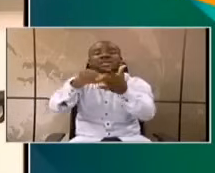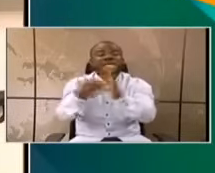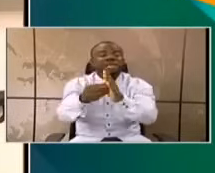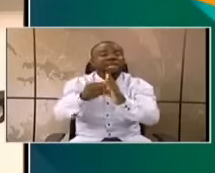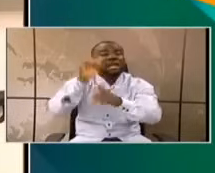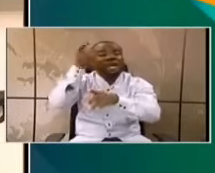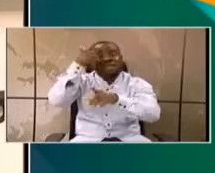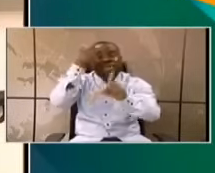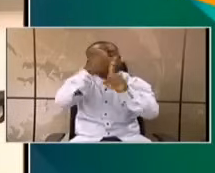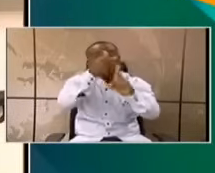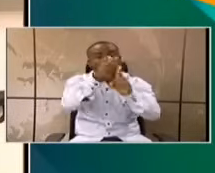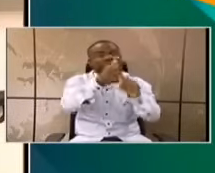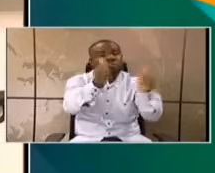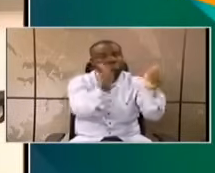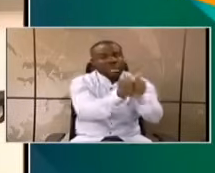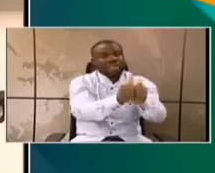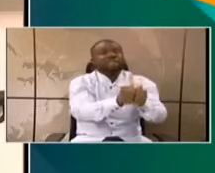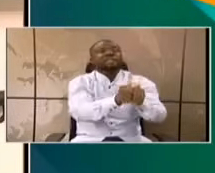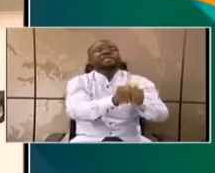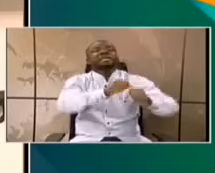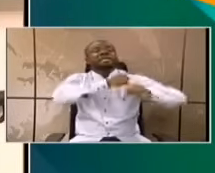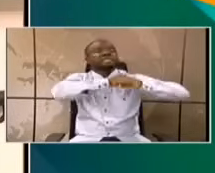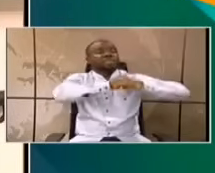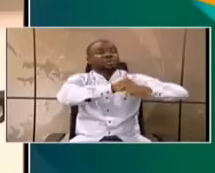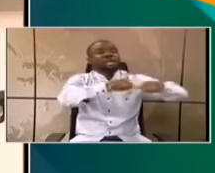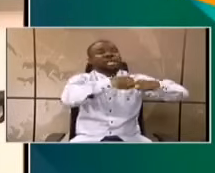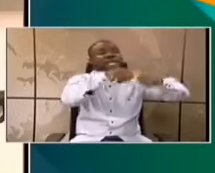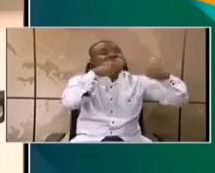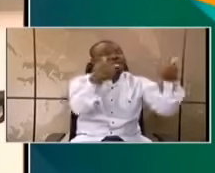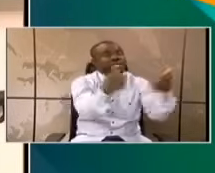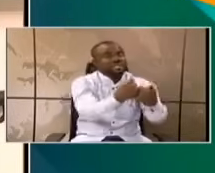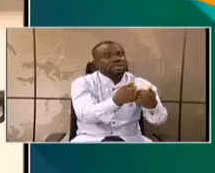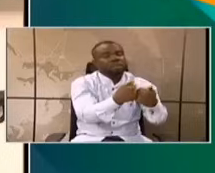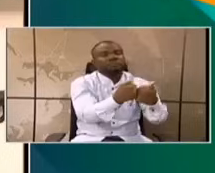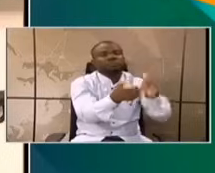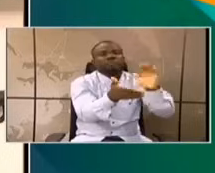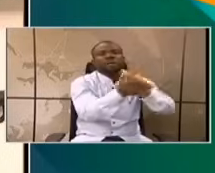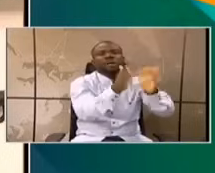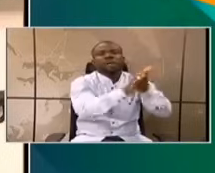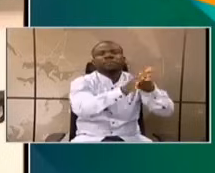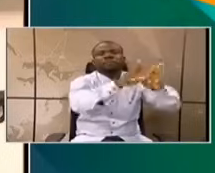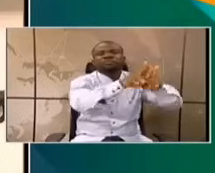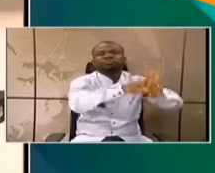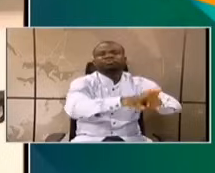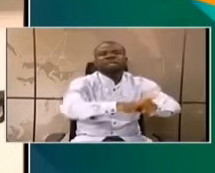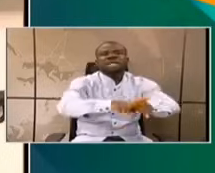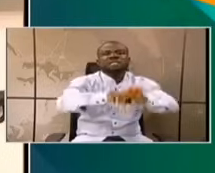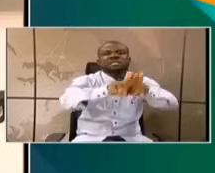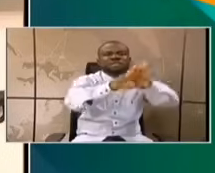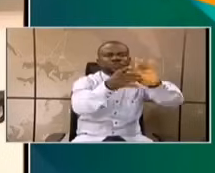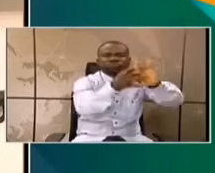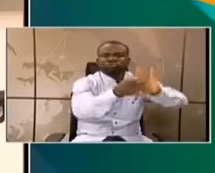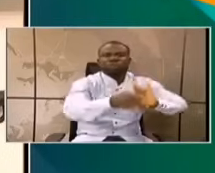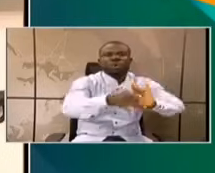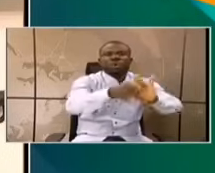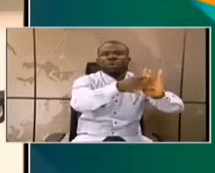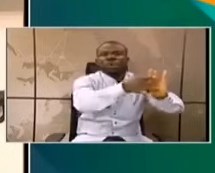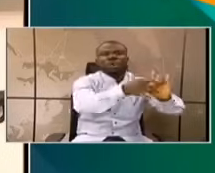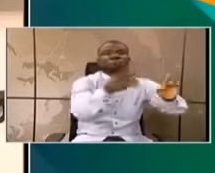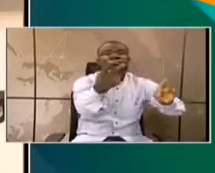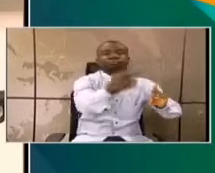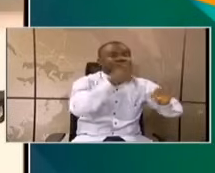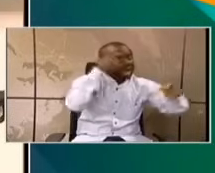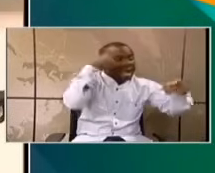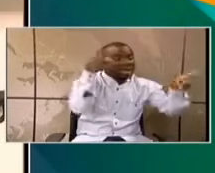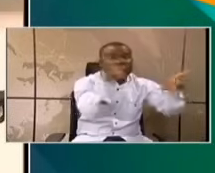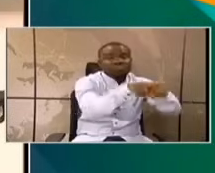mebunu. Enti ye mpia mu sha mi nanim. Eye ne so aye nchemo. Emfa ngum. Na wo